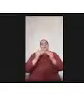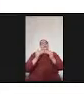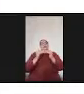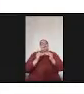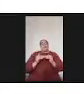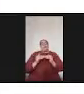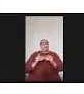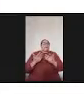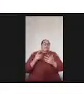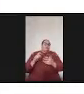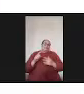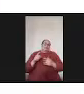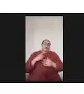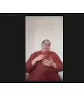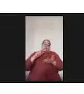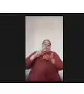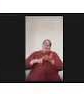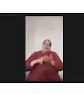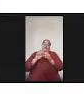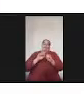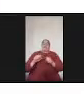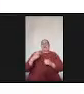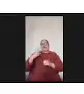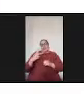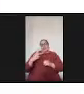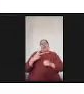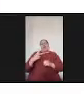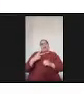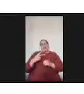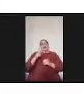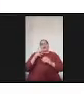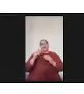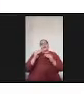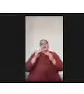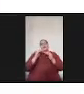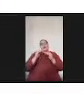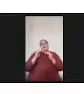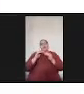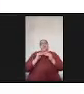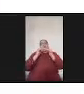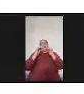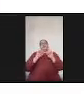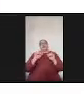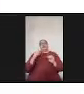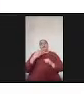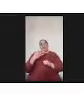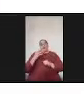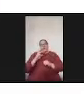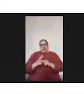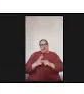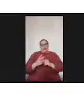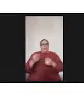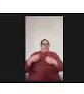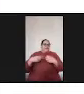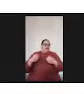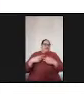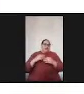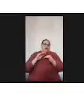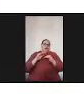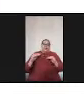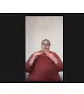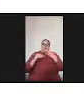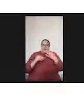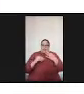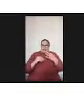Obviously, with the approval of stage 2, then they will move to stage 3. And then feedback of stage 3